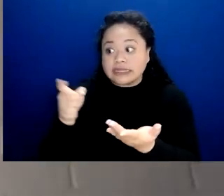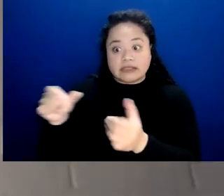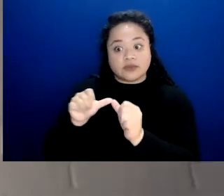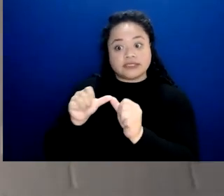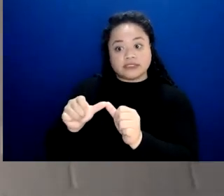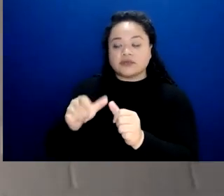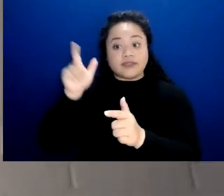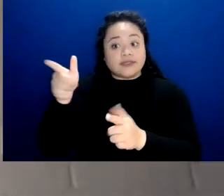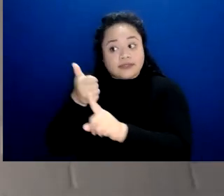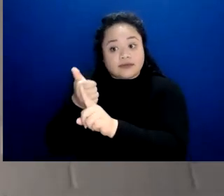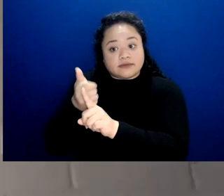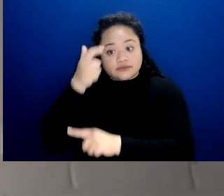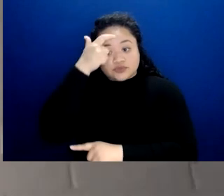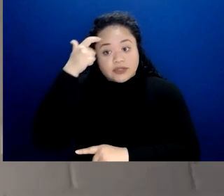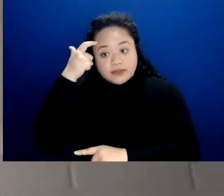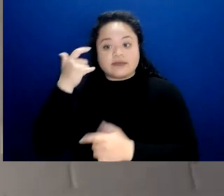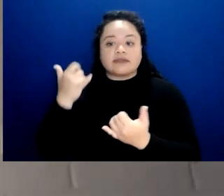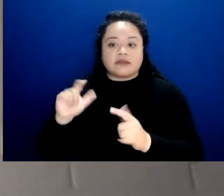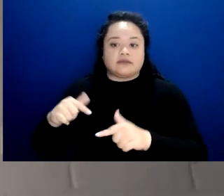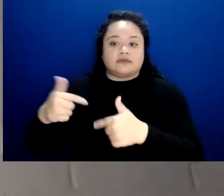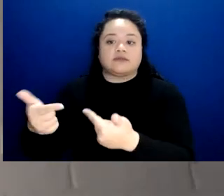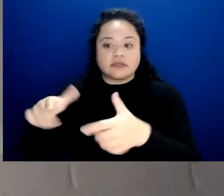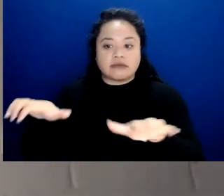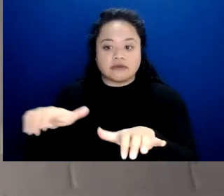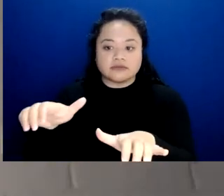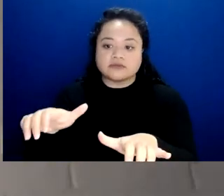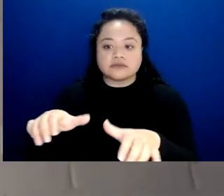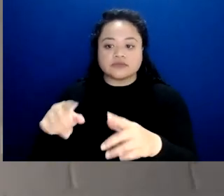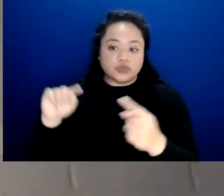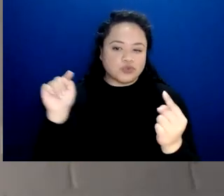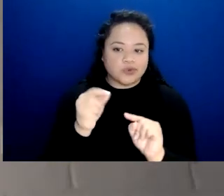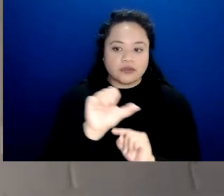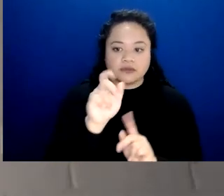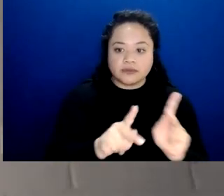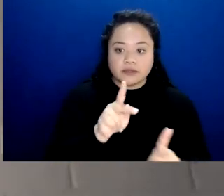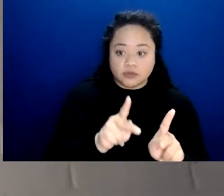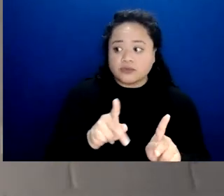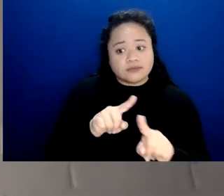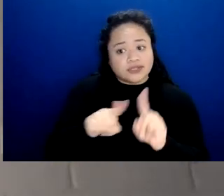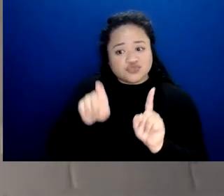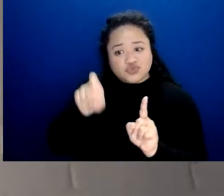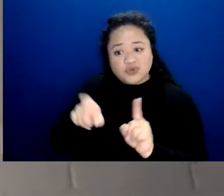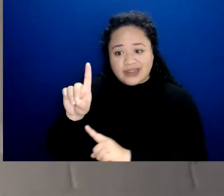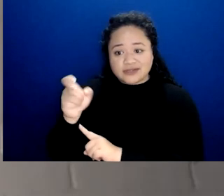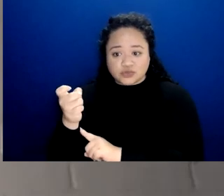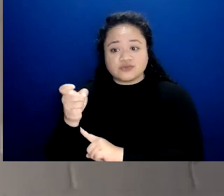people. And they really have, you know, they really have should be diagnosed with some sort of